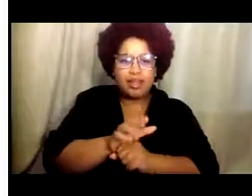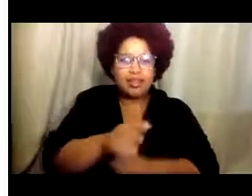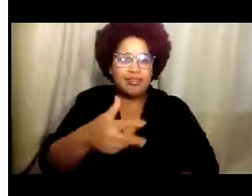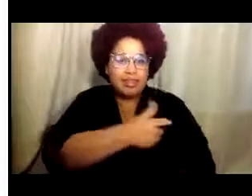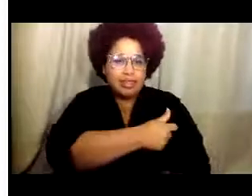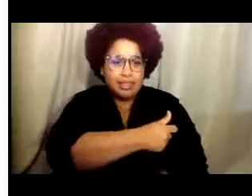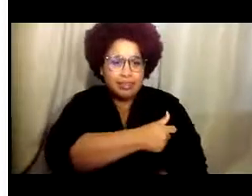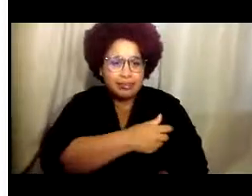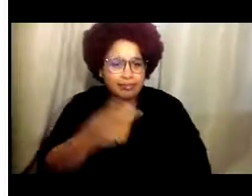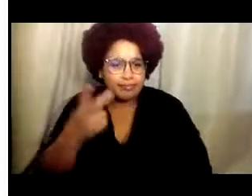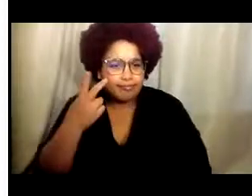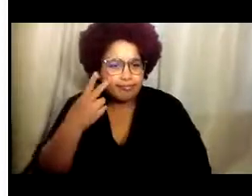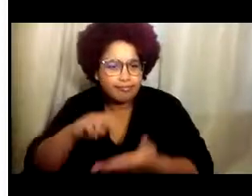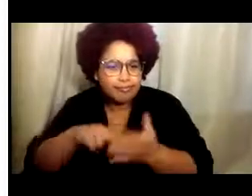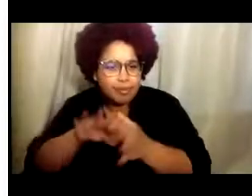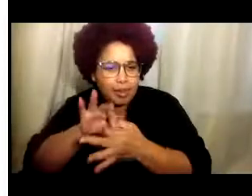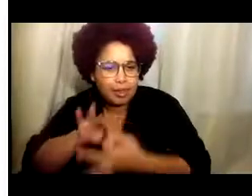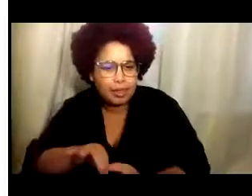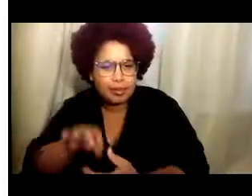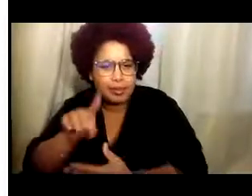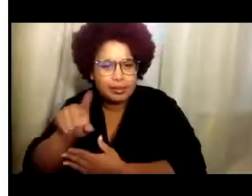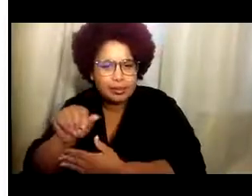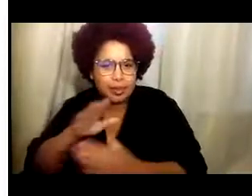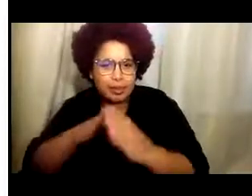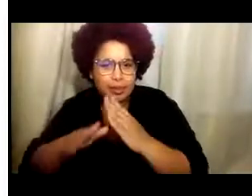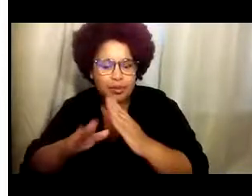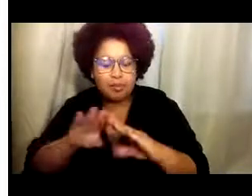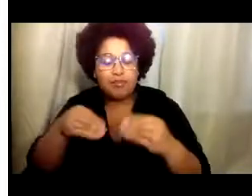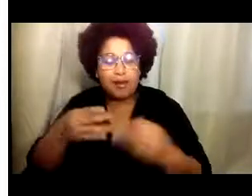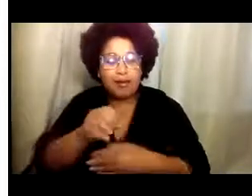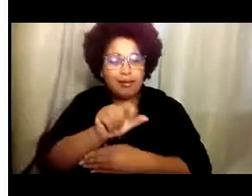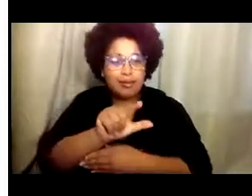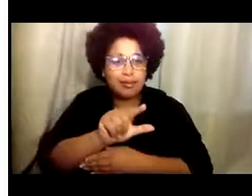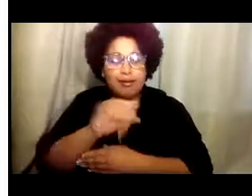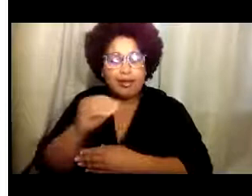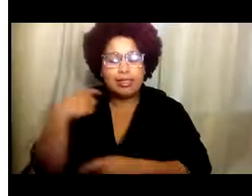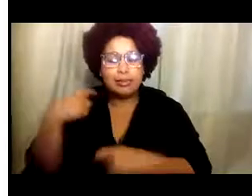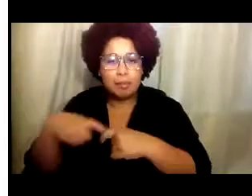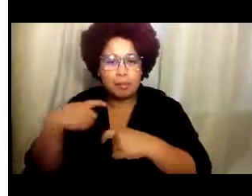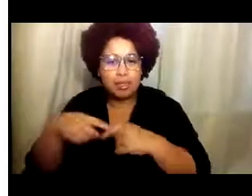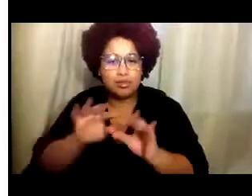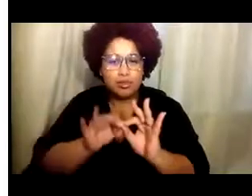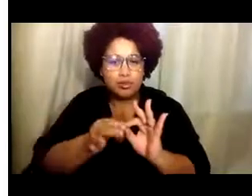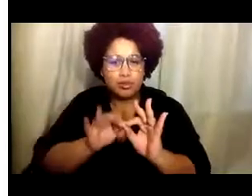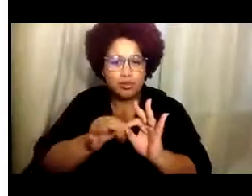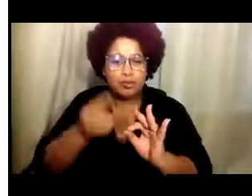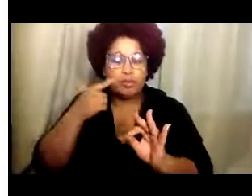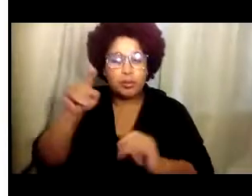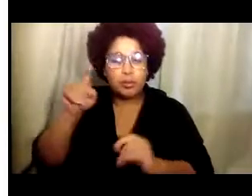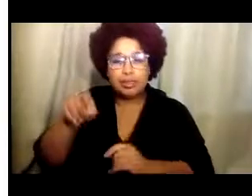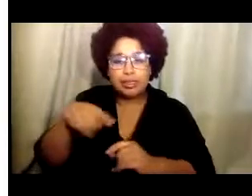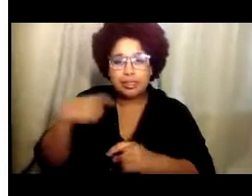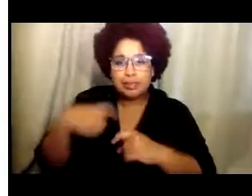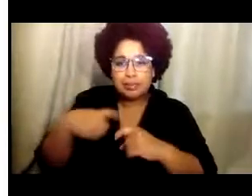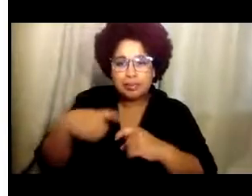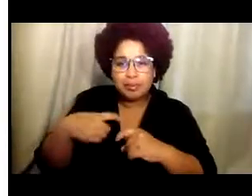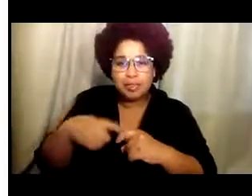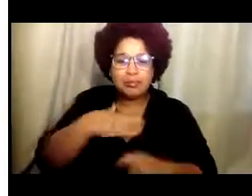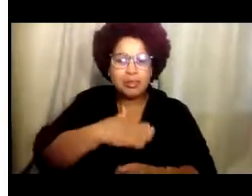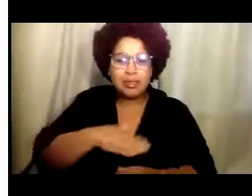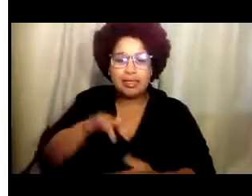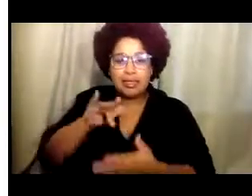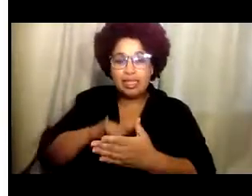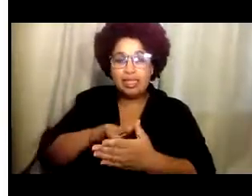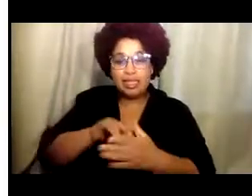is offering ASL and Spanish interpretation. For those in need of Spanish interpretation, please click on the white globe